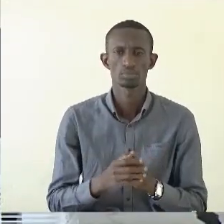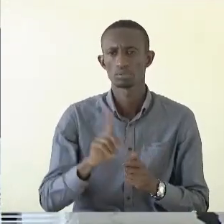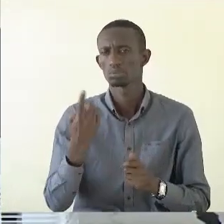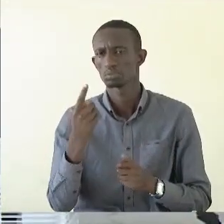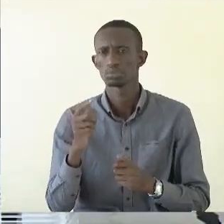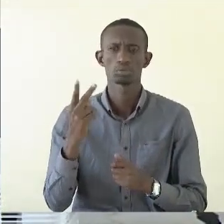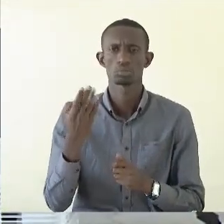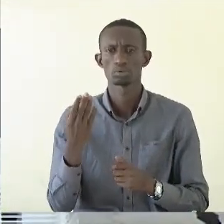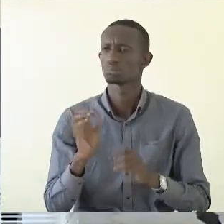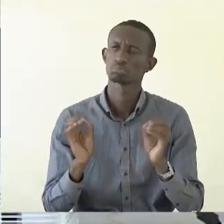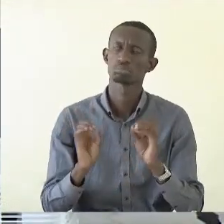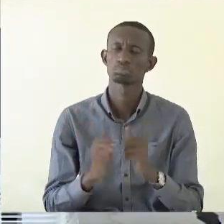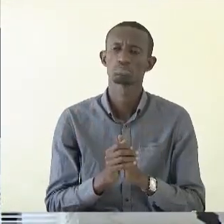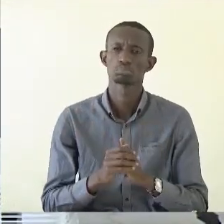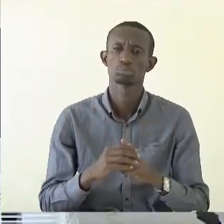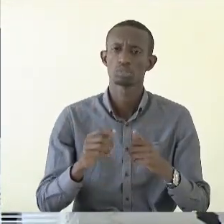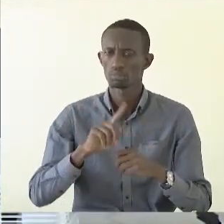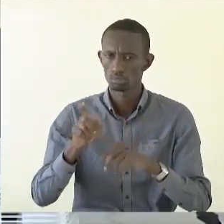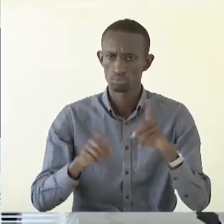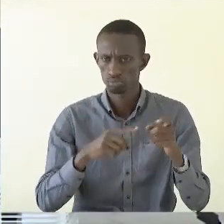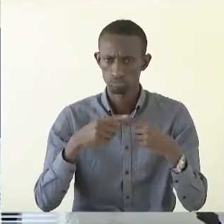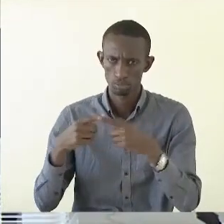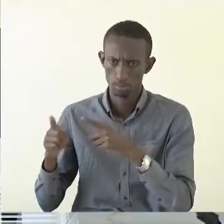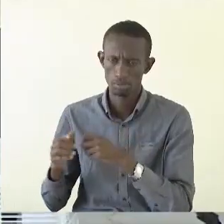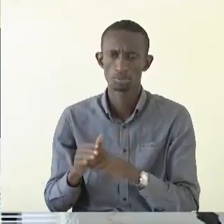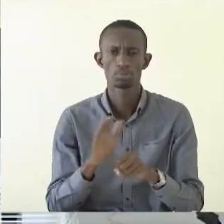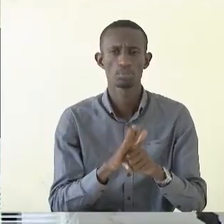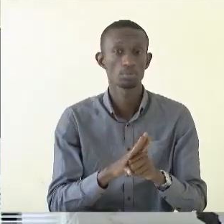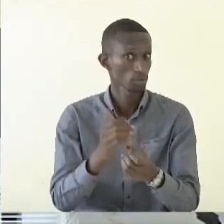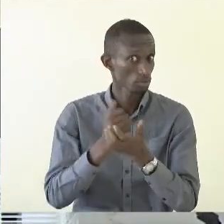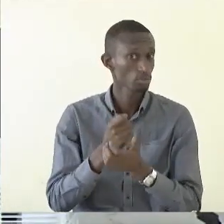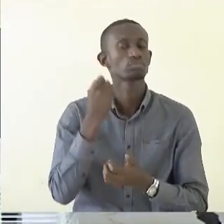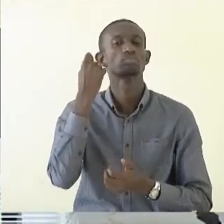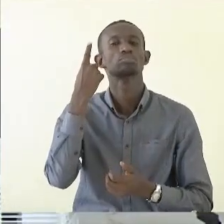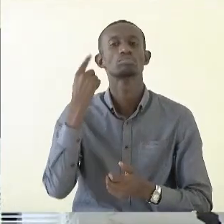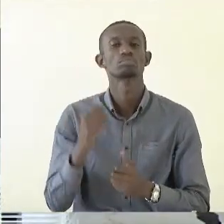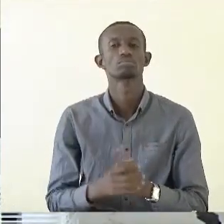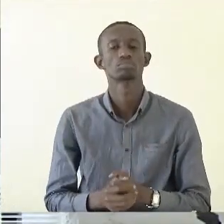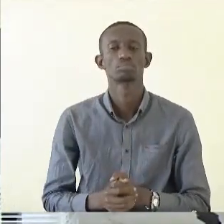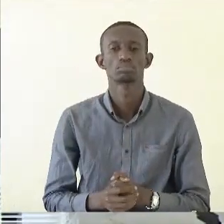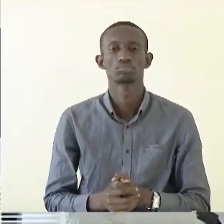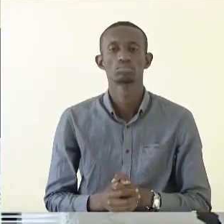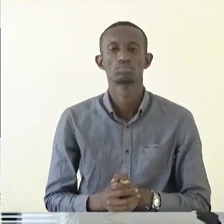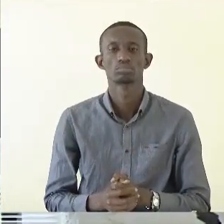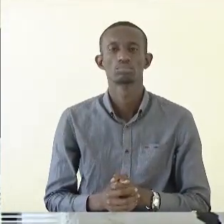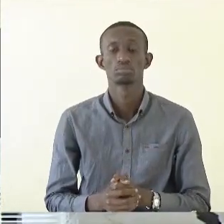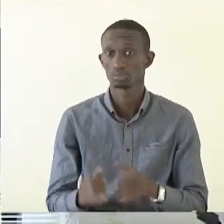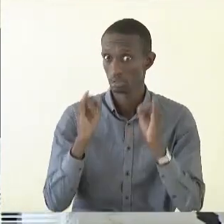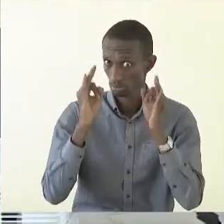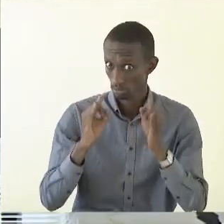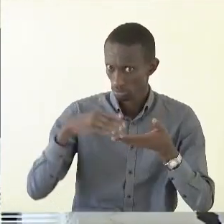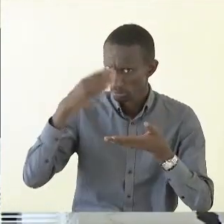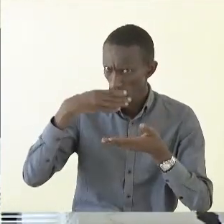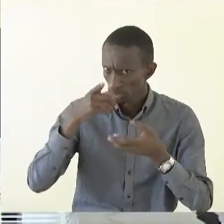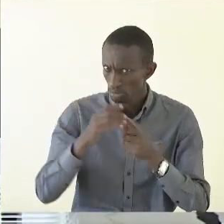3, but different questions will help you to understand whether what you have learned